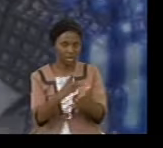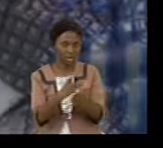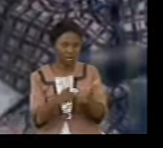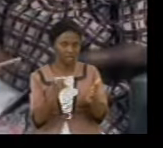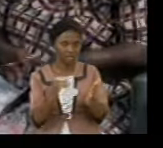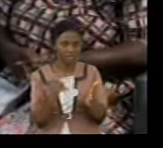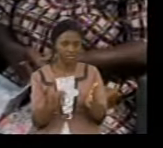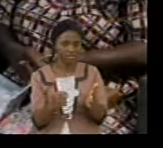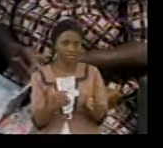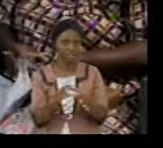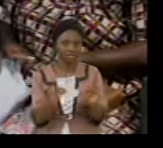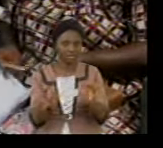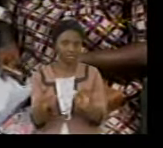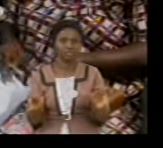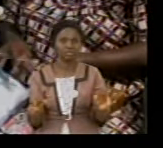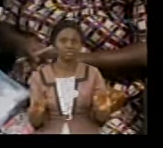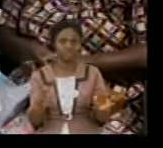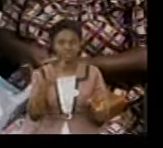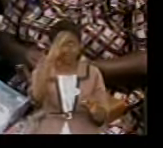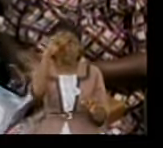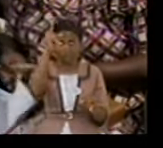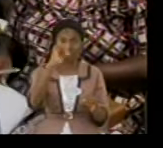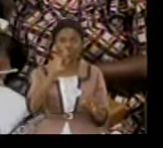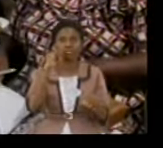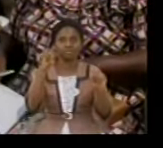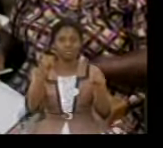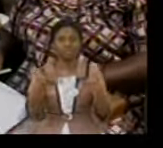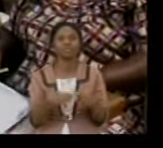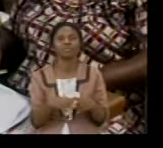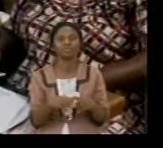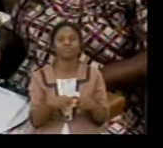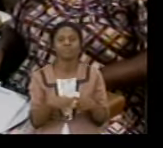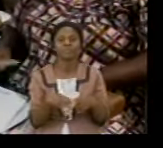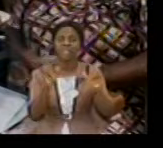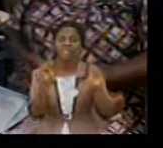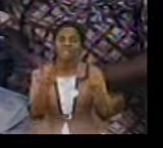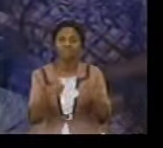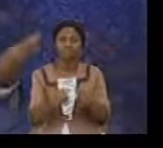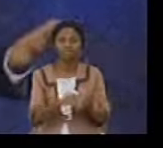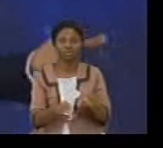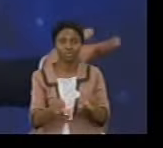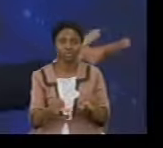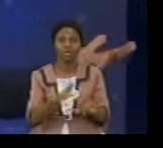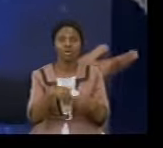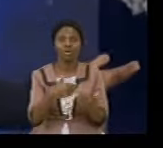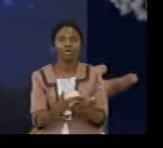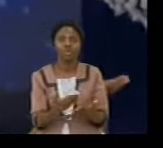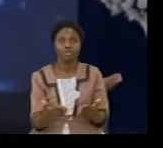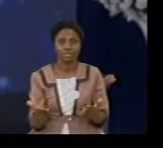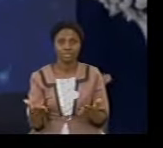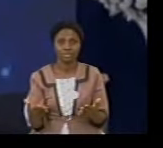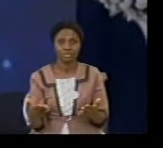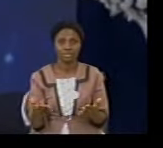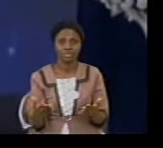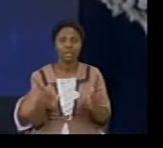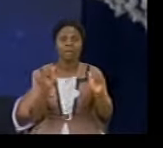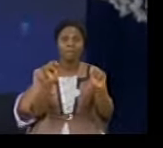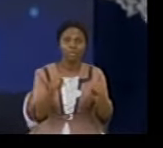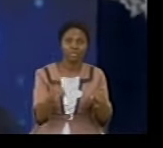He is able. Able to do all things,